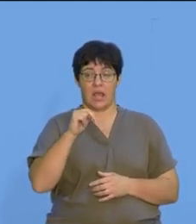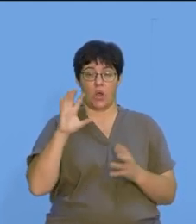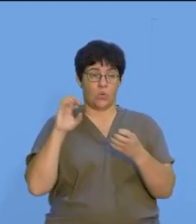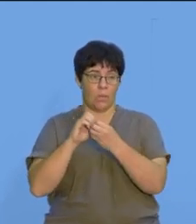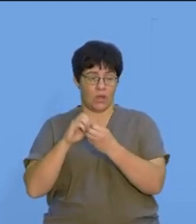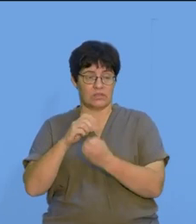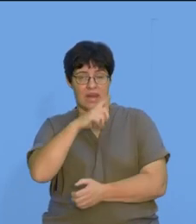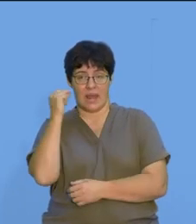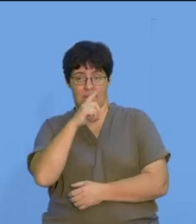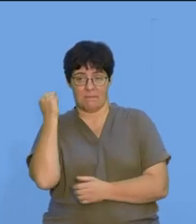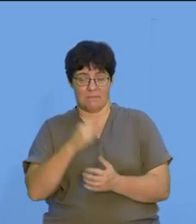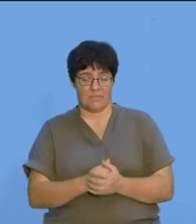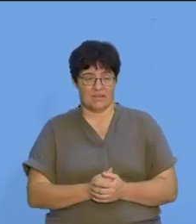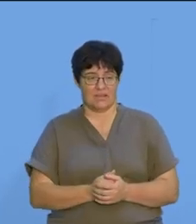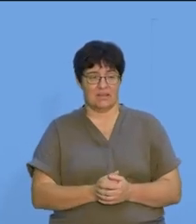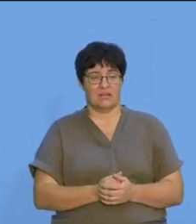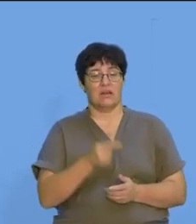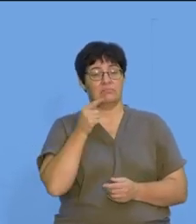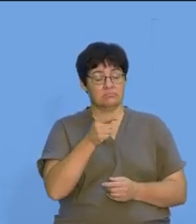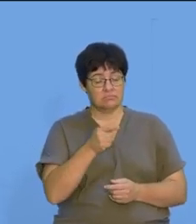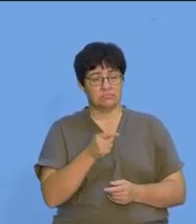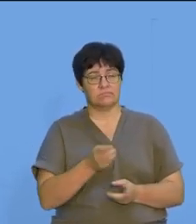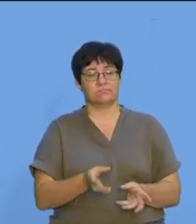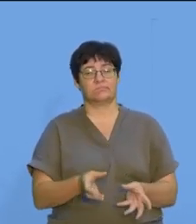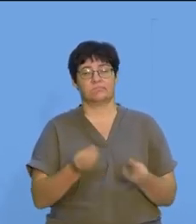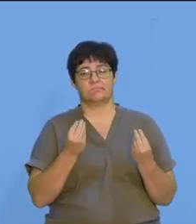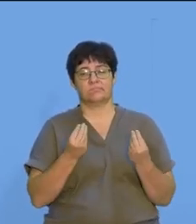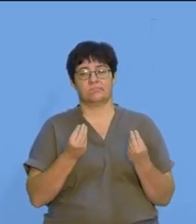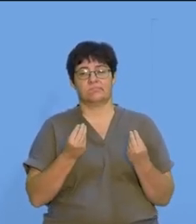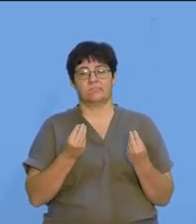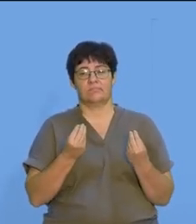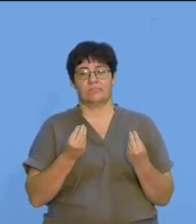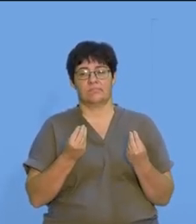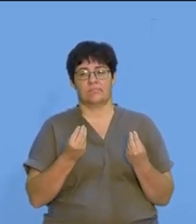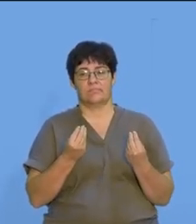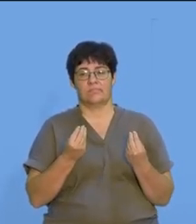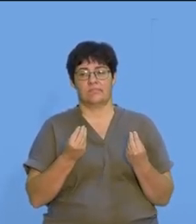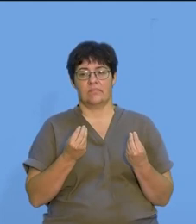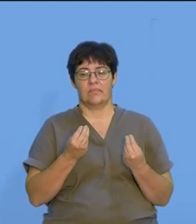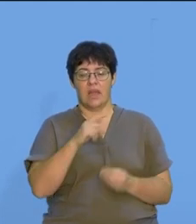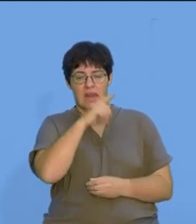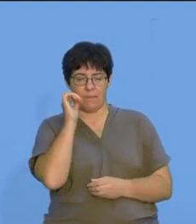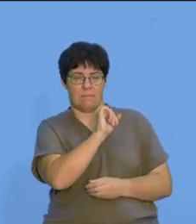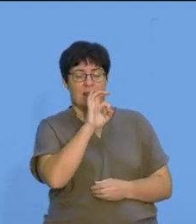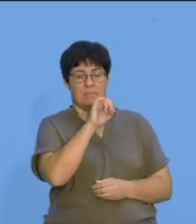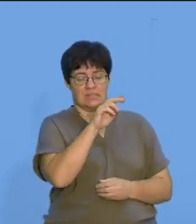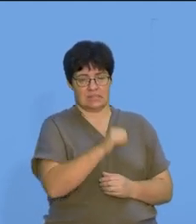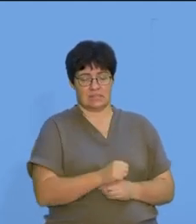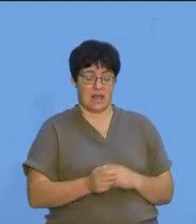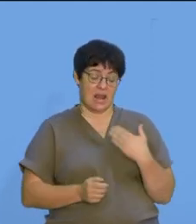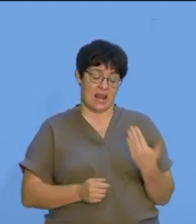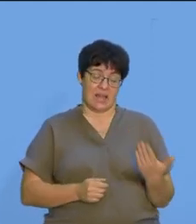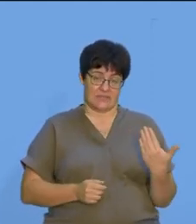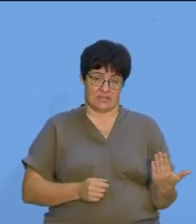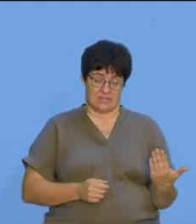these are some of the rules. The metal cation is derived from some element, okay? And